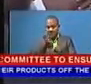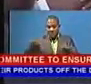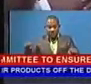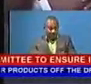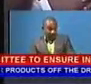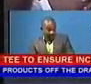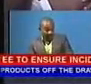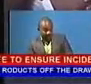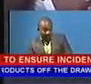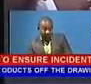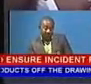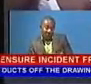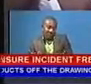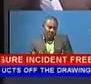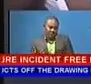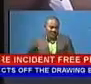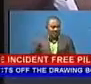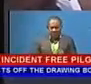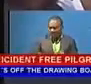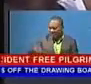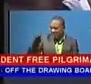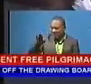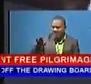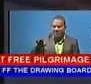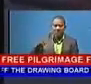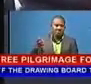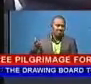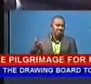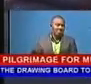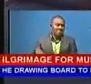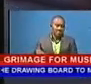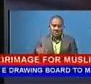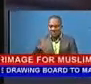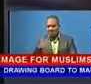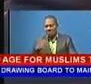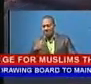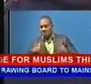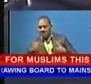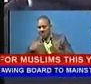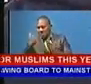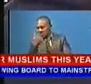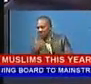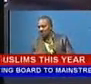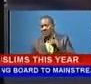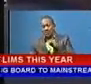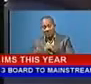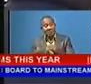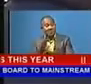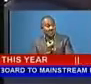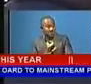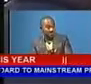stations, which he said could not be found in petitioner's list of further and better particulars.